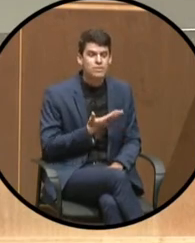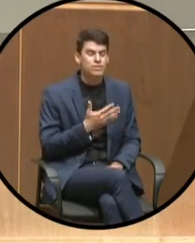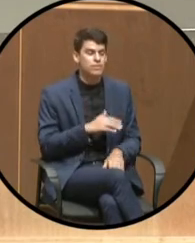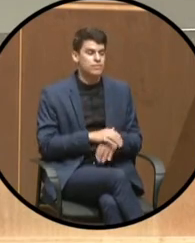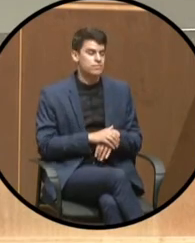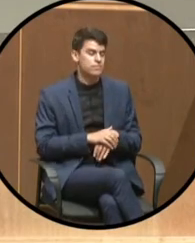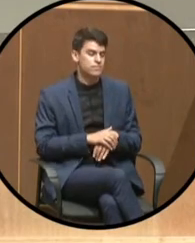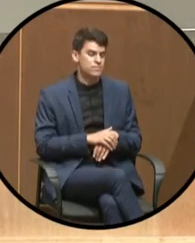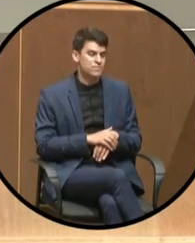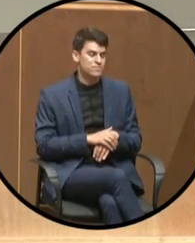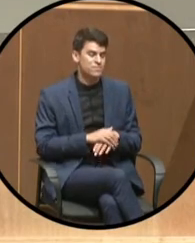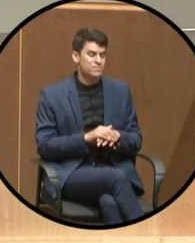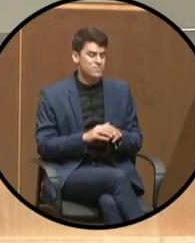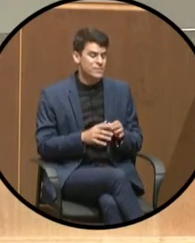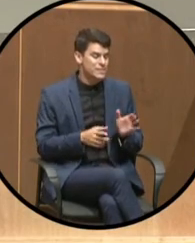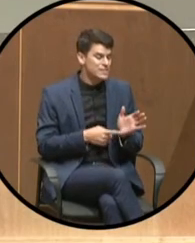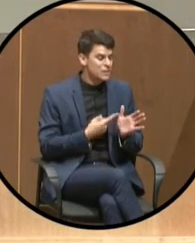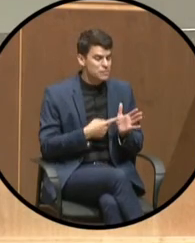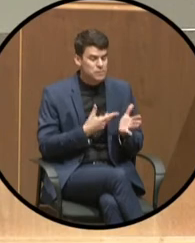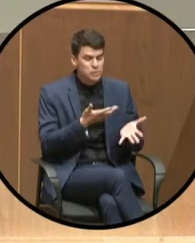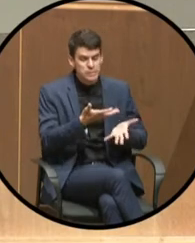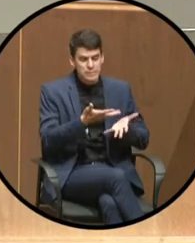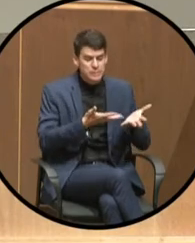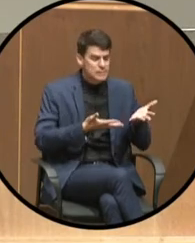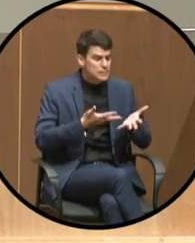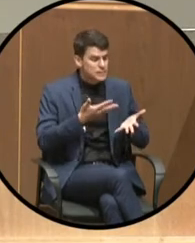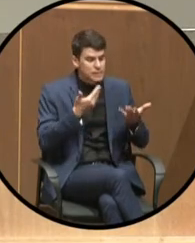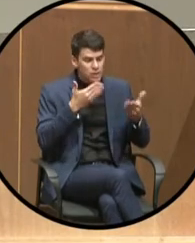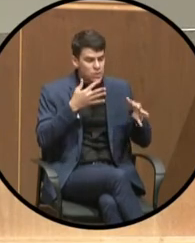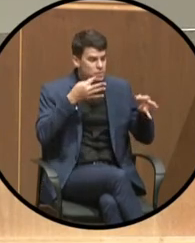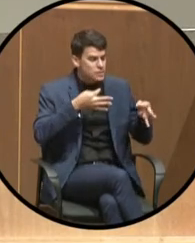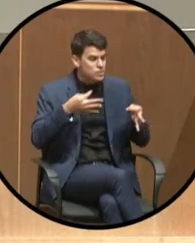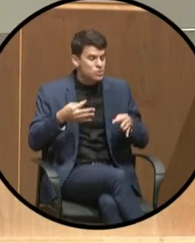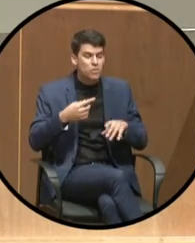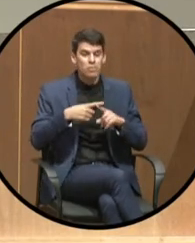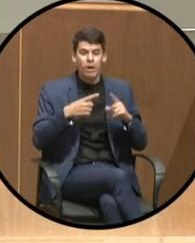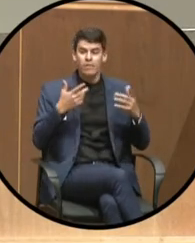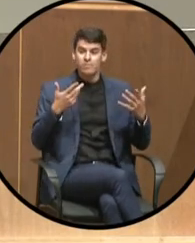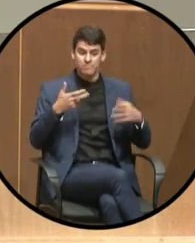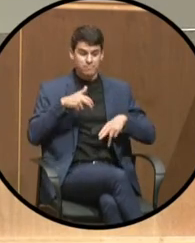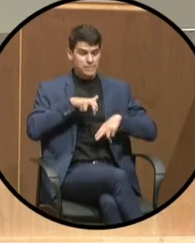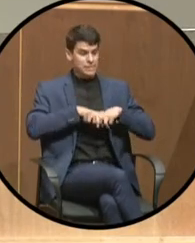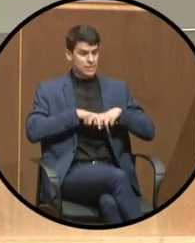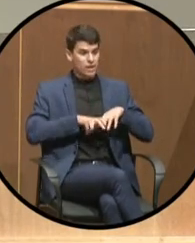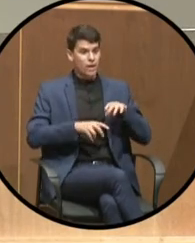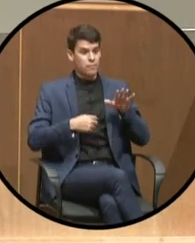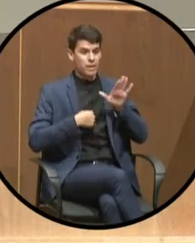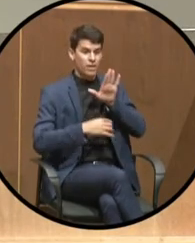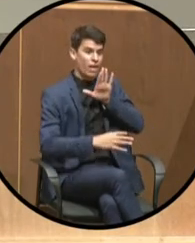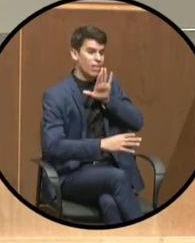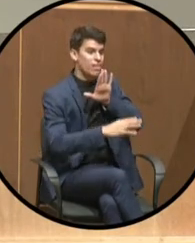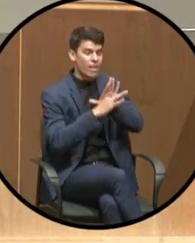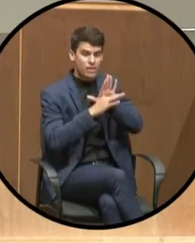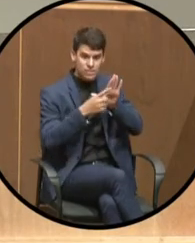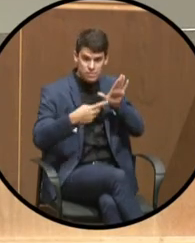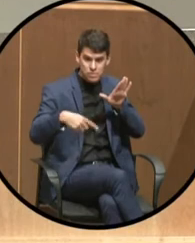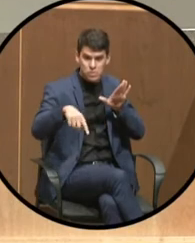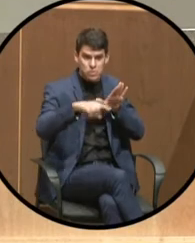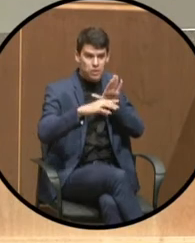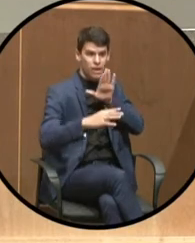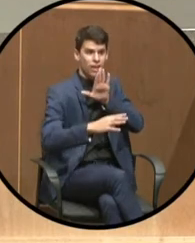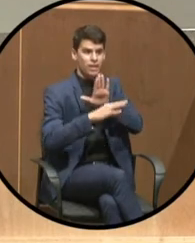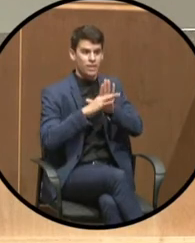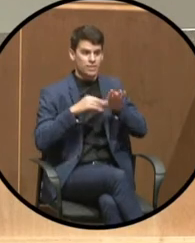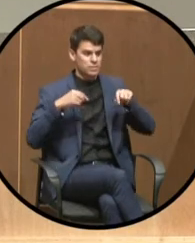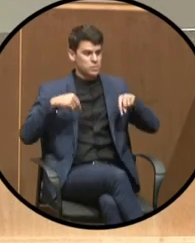know, that you don't know what decisions to make. But because I sit on this board, and because I was elected